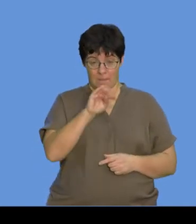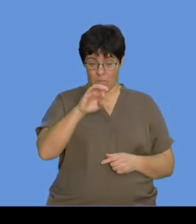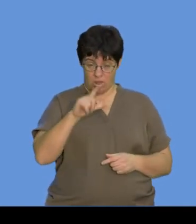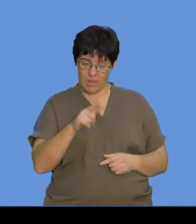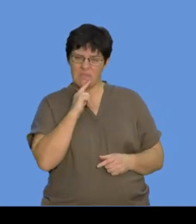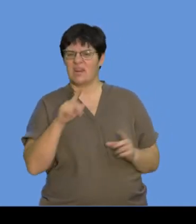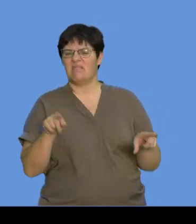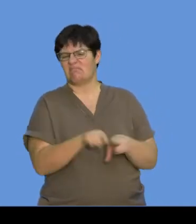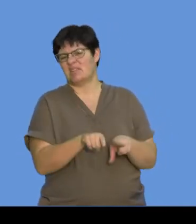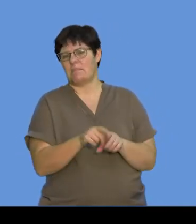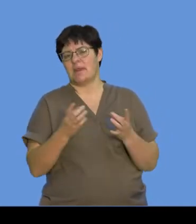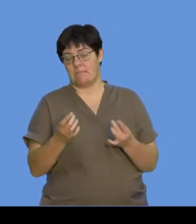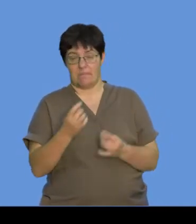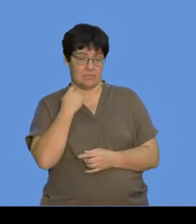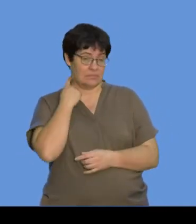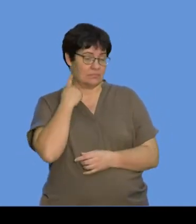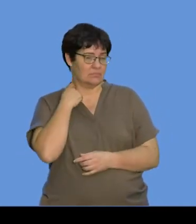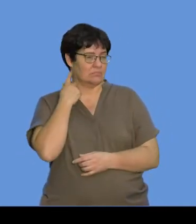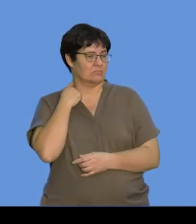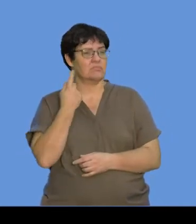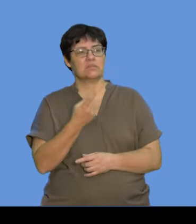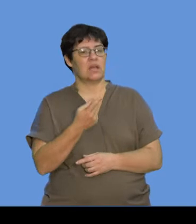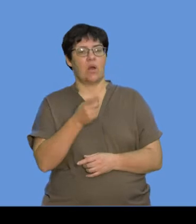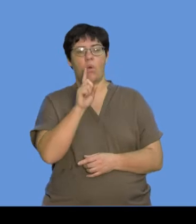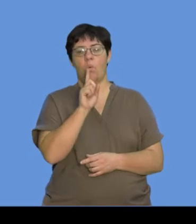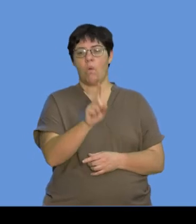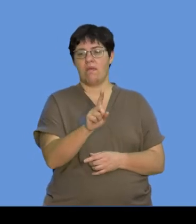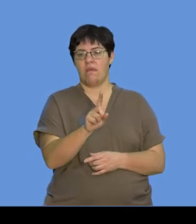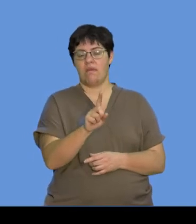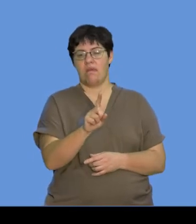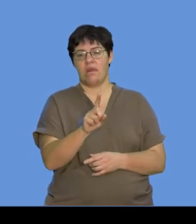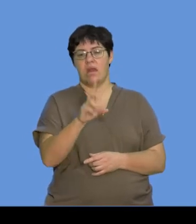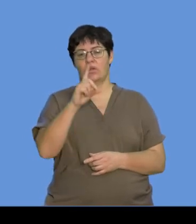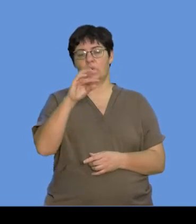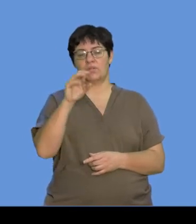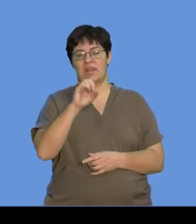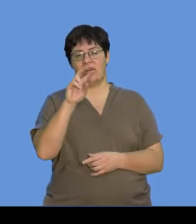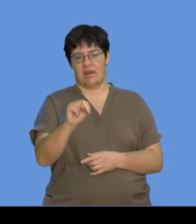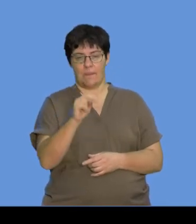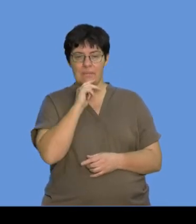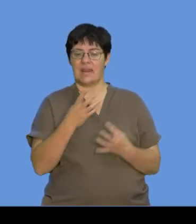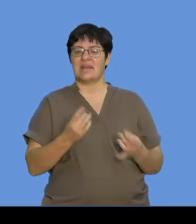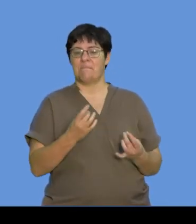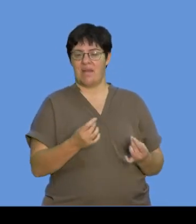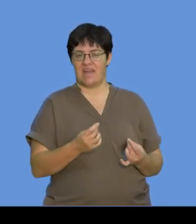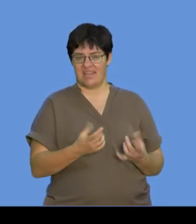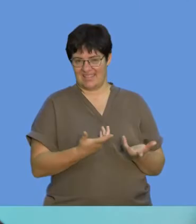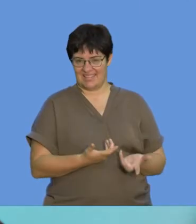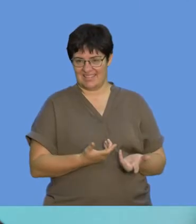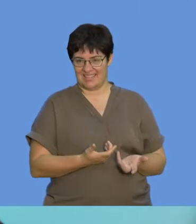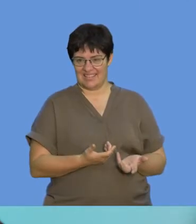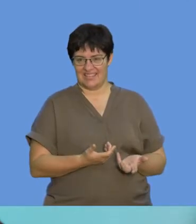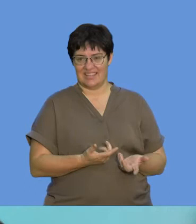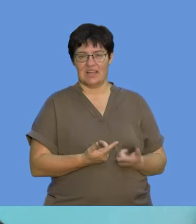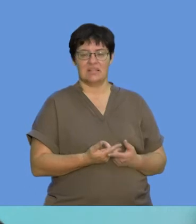mole is a number, just like we say 1 dozen, it's a number, okay? Which gives me, which immediately reminds me,